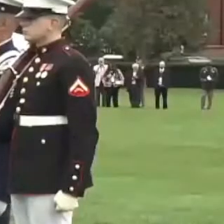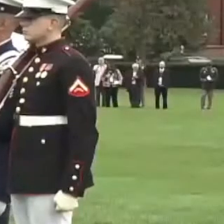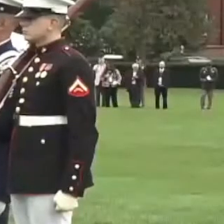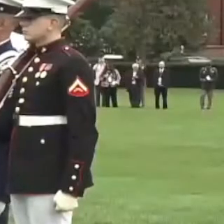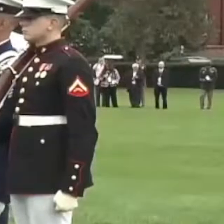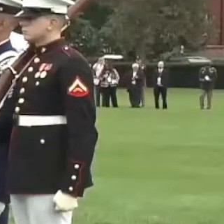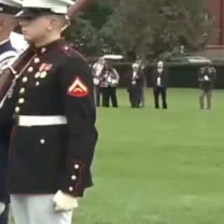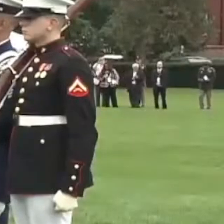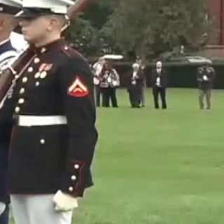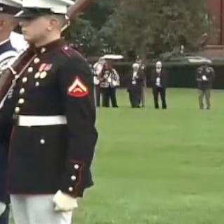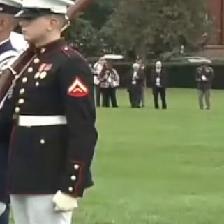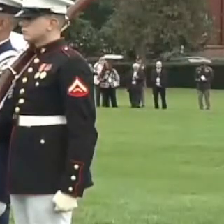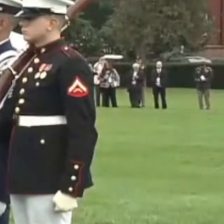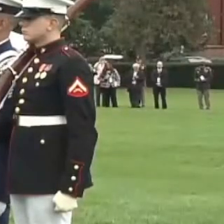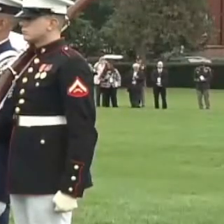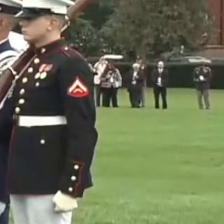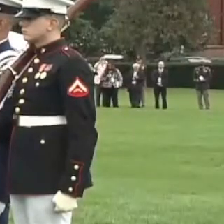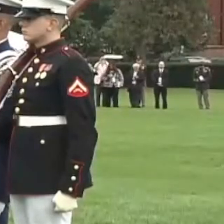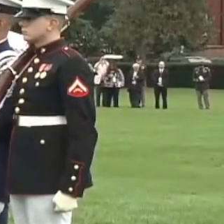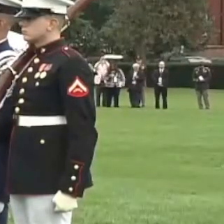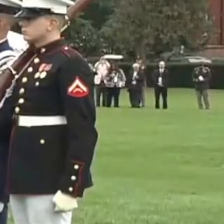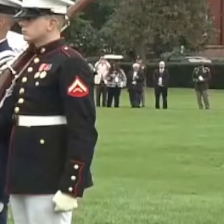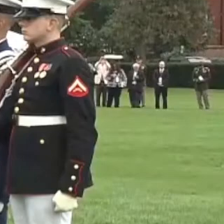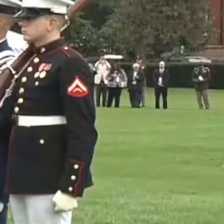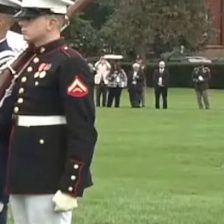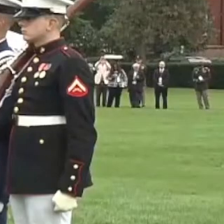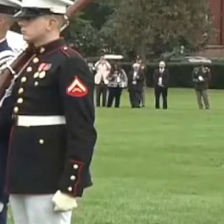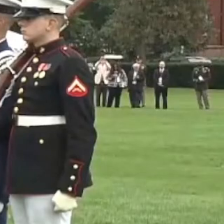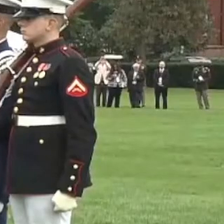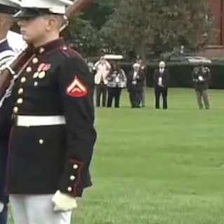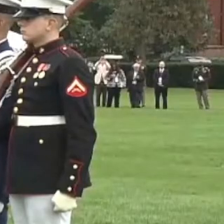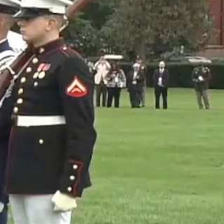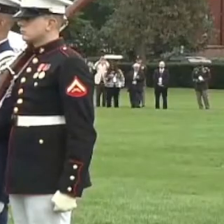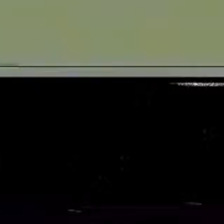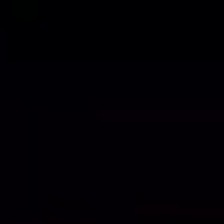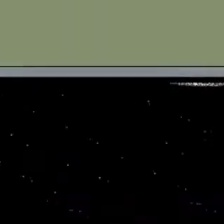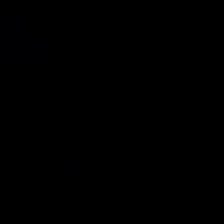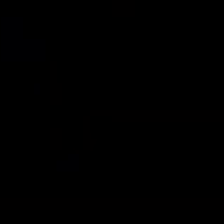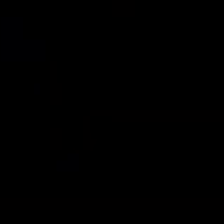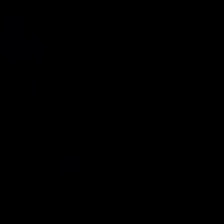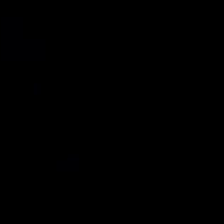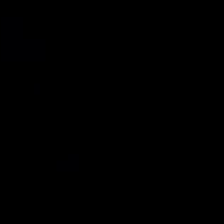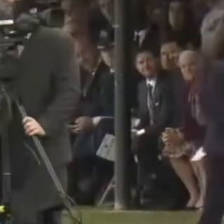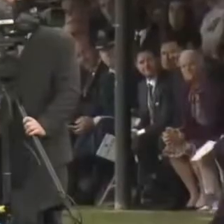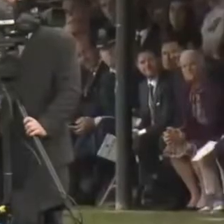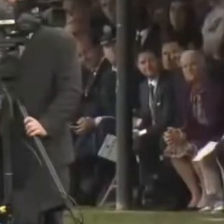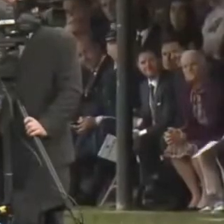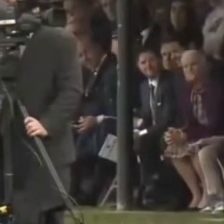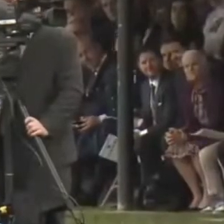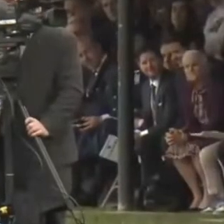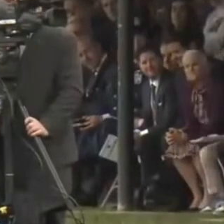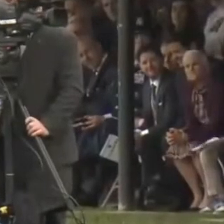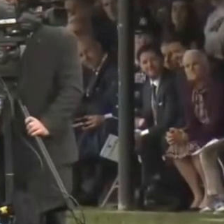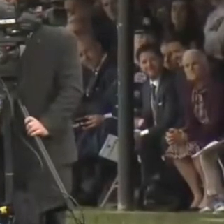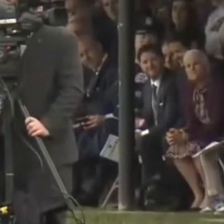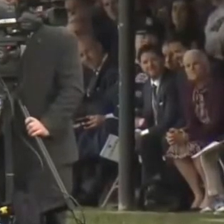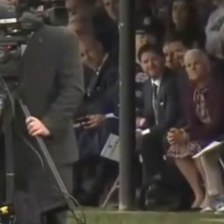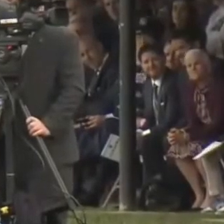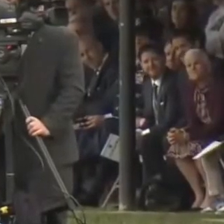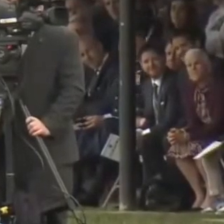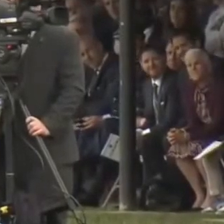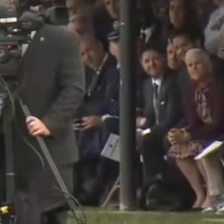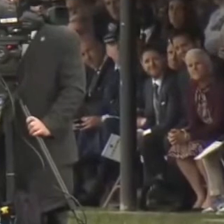Brown, Jr., Having been appointed the Chairman of the United States Joint Chiefs of Staff, having been appointed the Chairman of the United States Joint Chiefs of Staff,